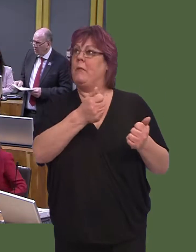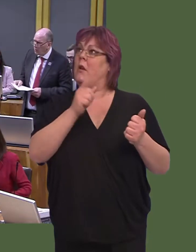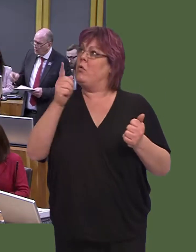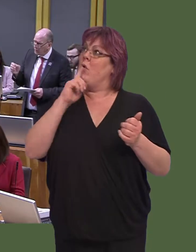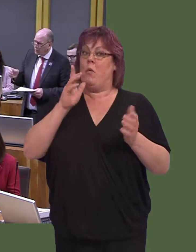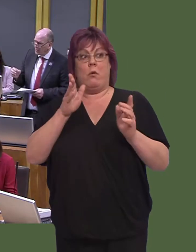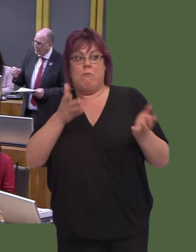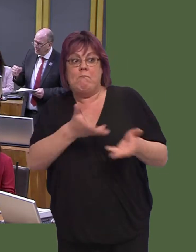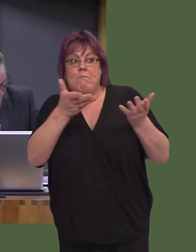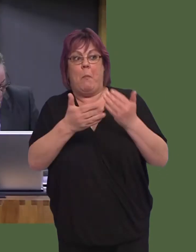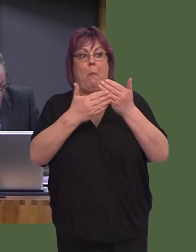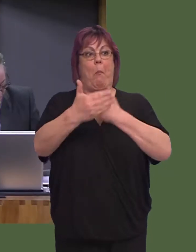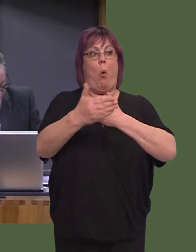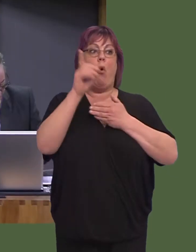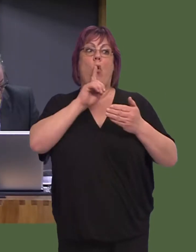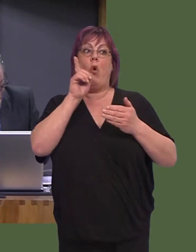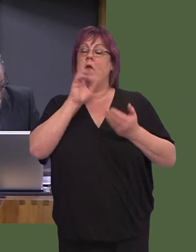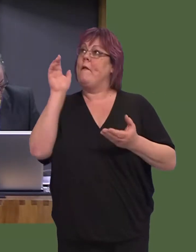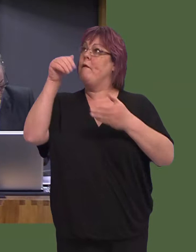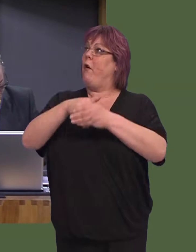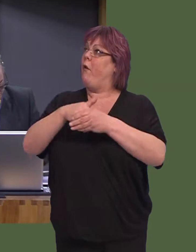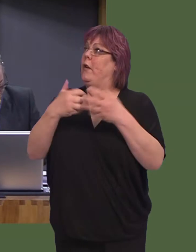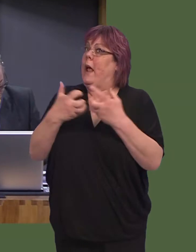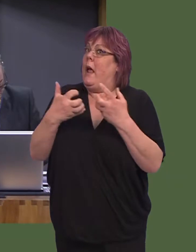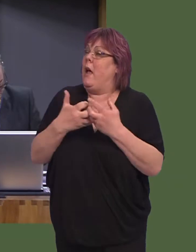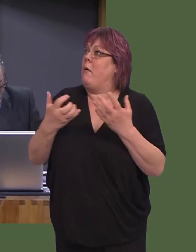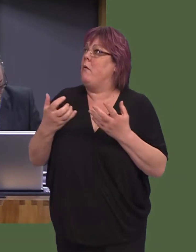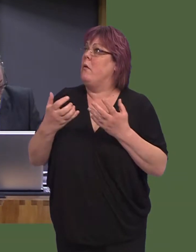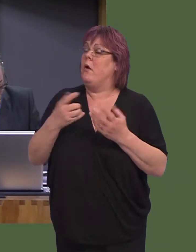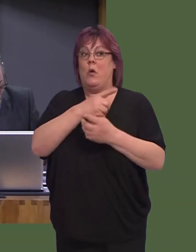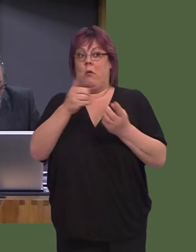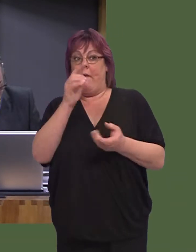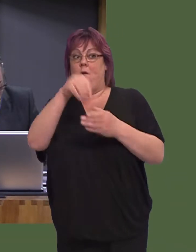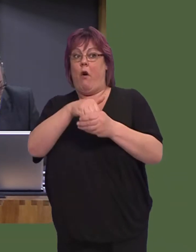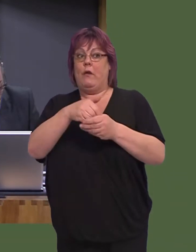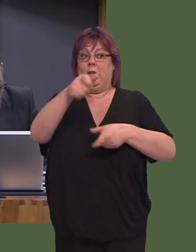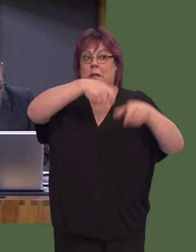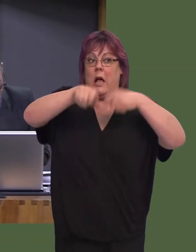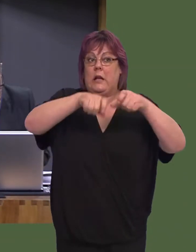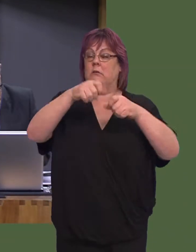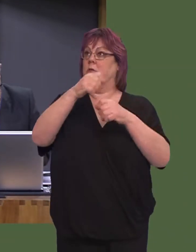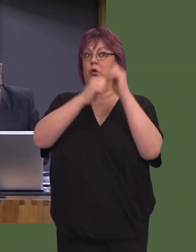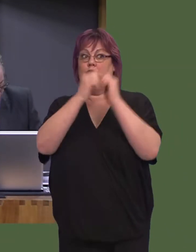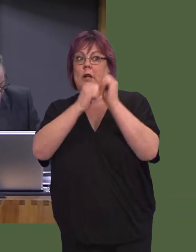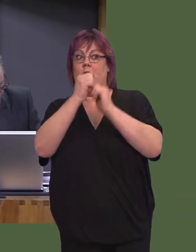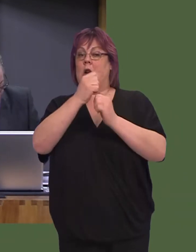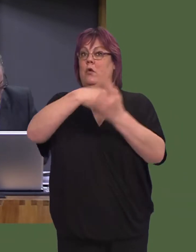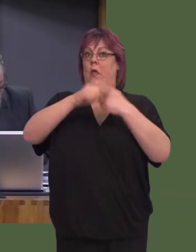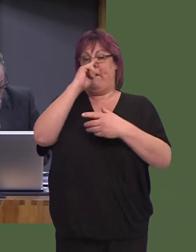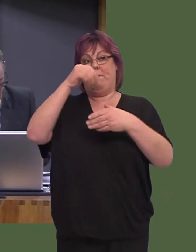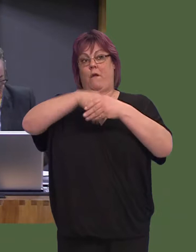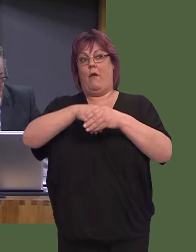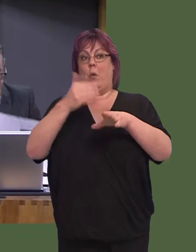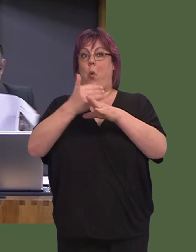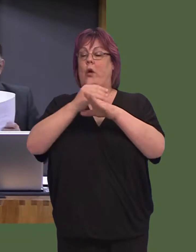subjects. What can you do to actually encourage more young females to take up science, take up engineering, so that they can be involved in the agenda